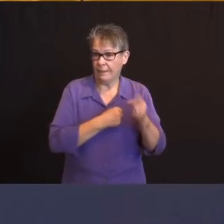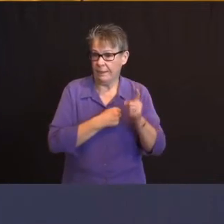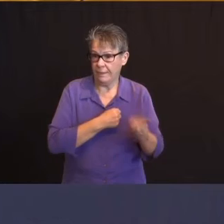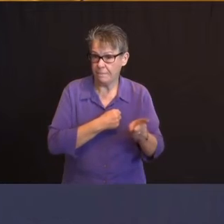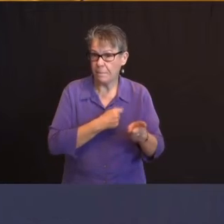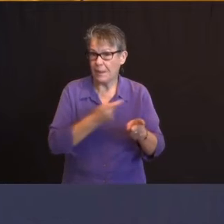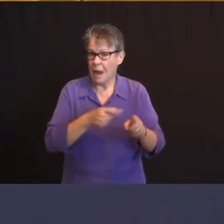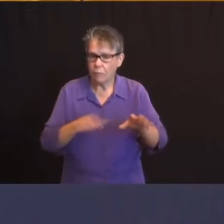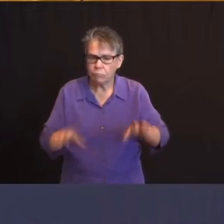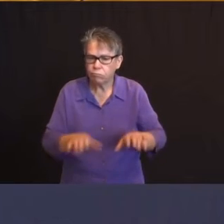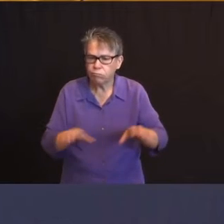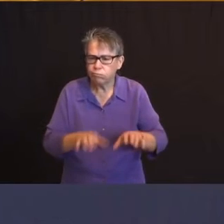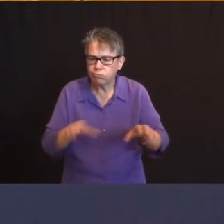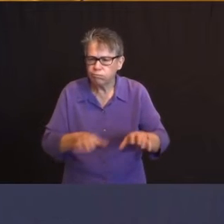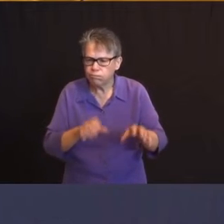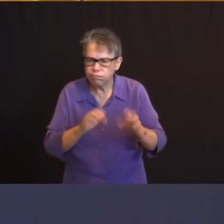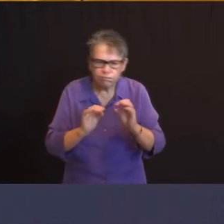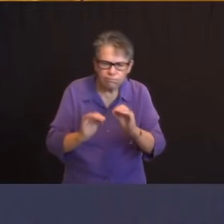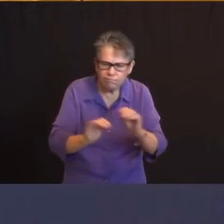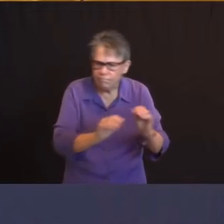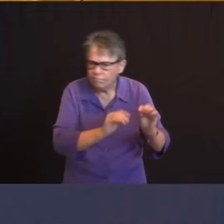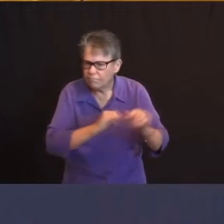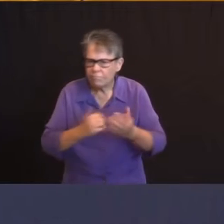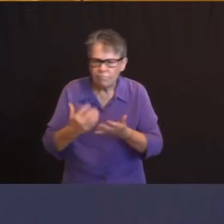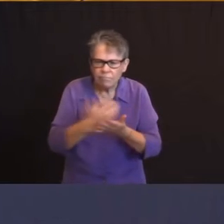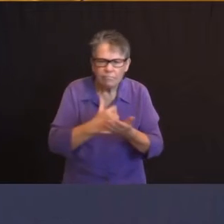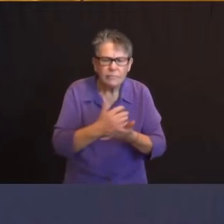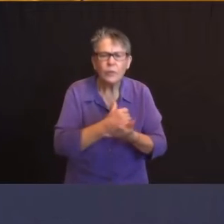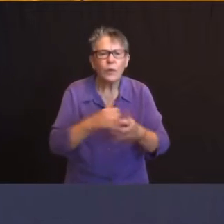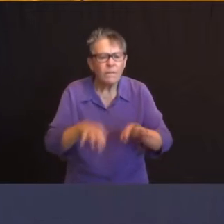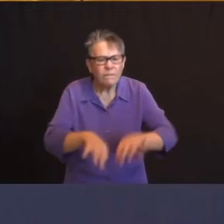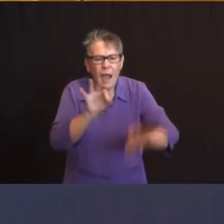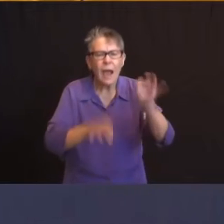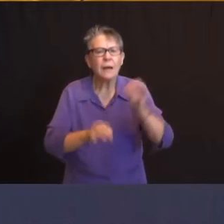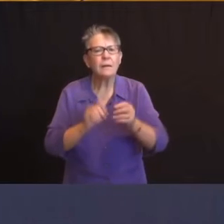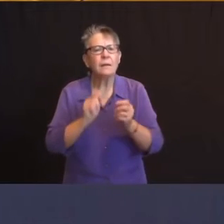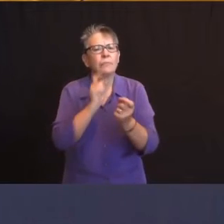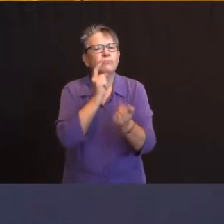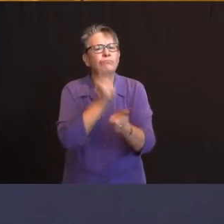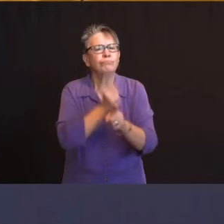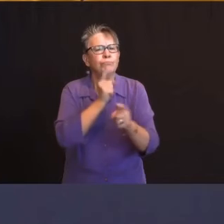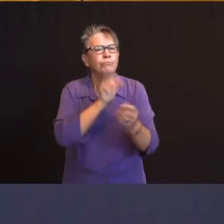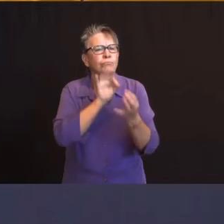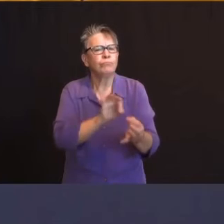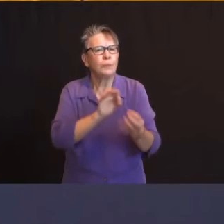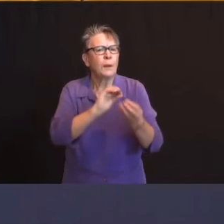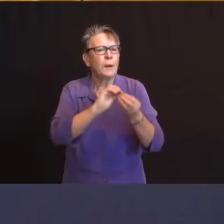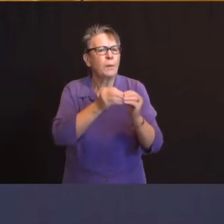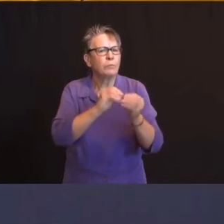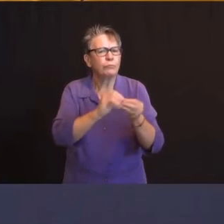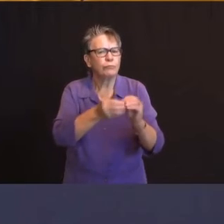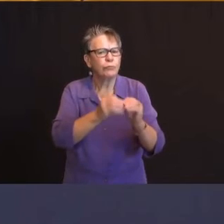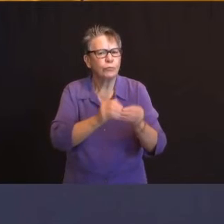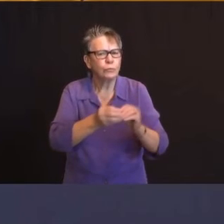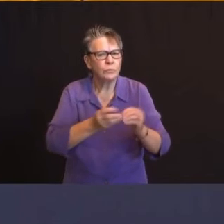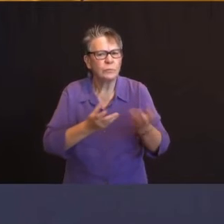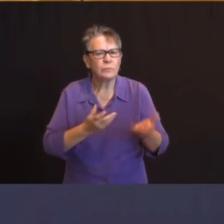is accurate. It's particularly challenging with the Binex Now because it's sort of a self-reporting reality. The